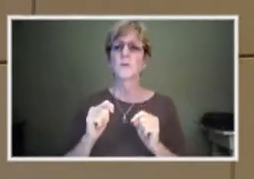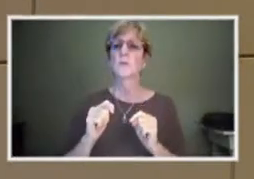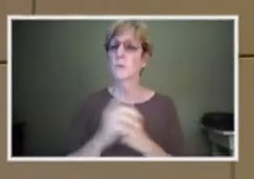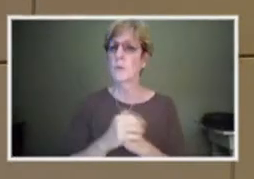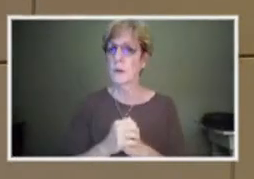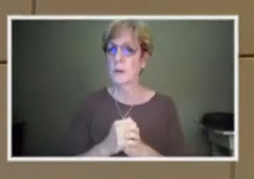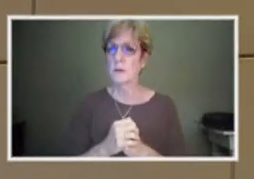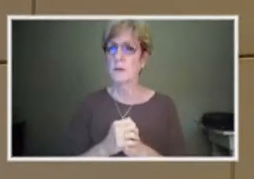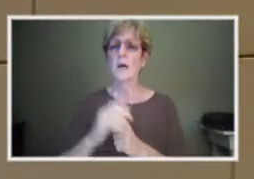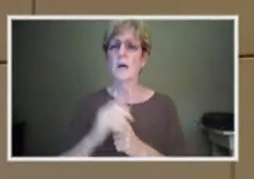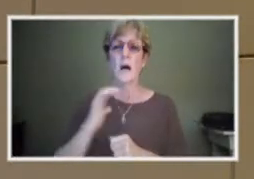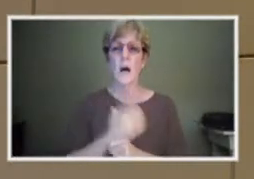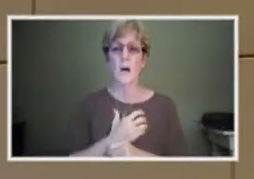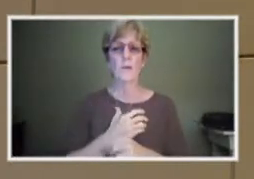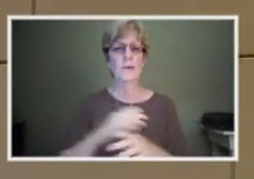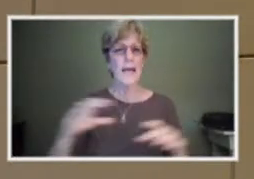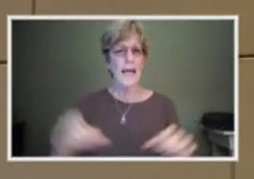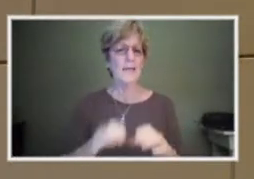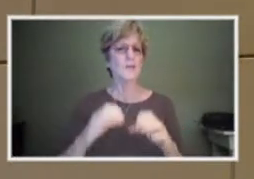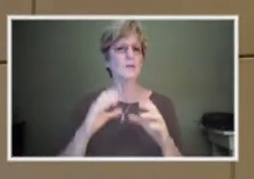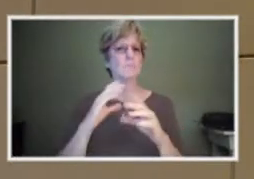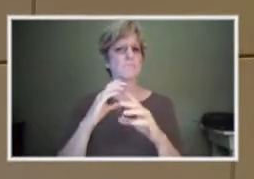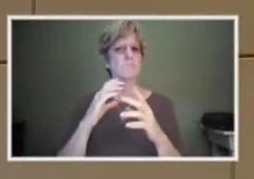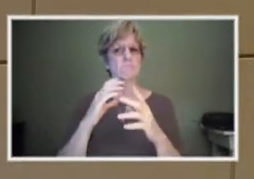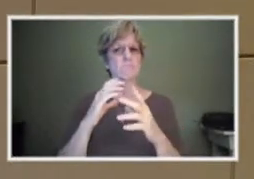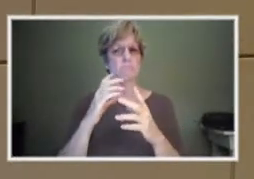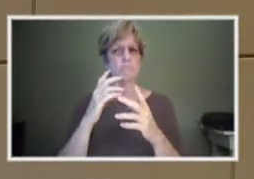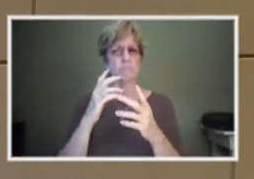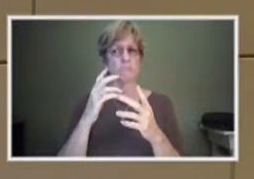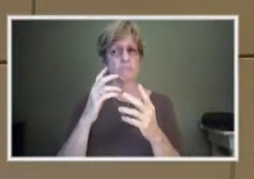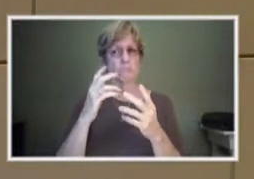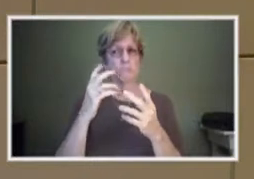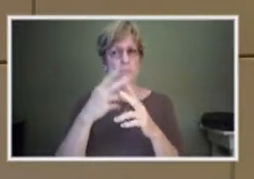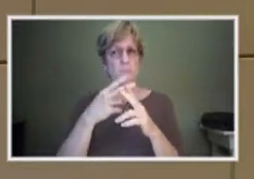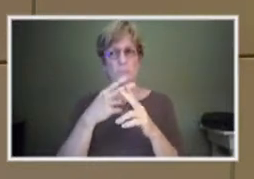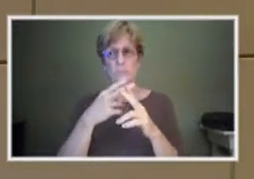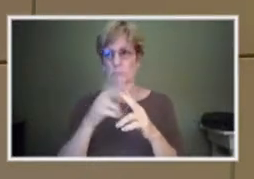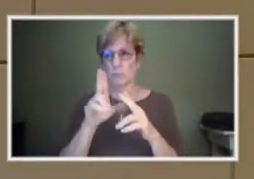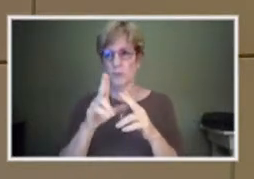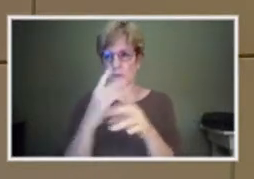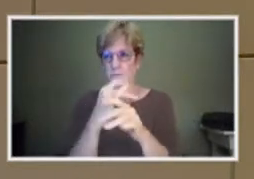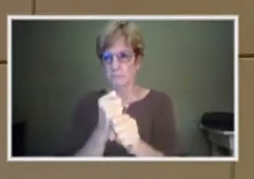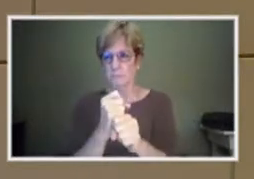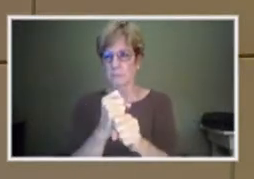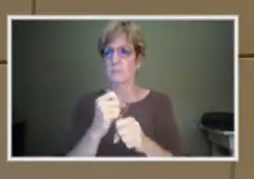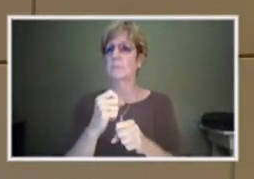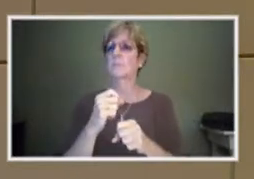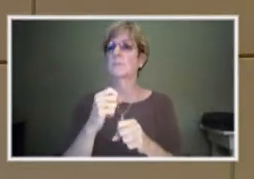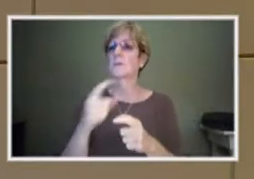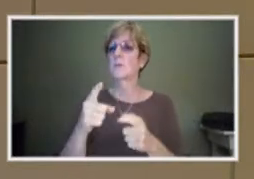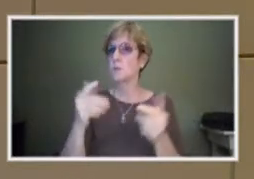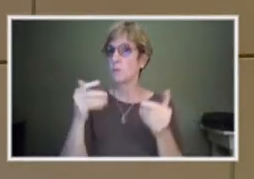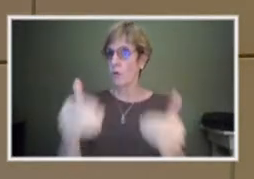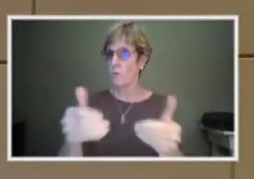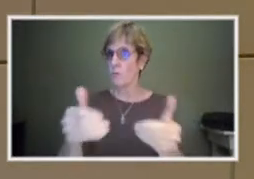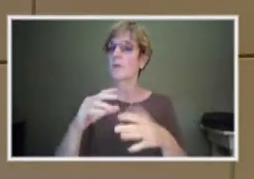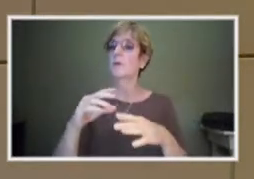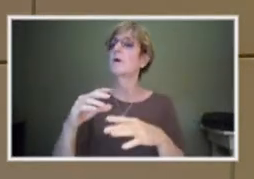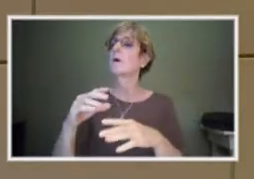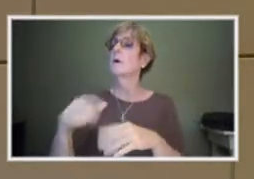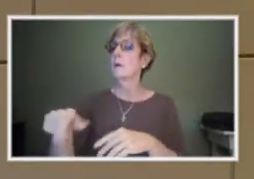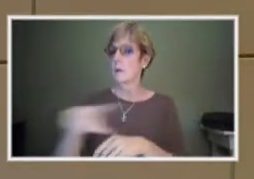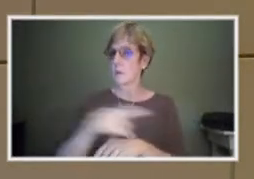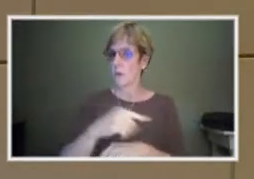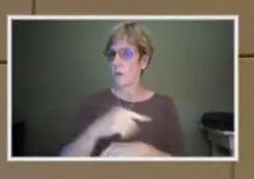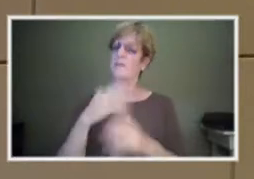our action briefing, trying to have information before you so that as we move forward, the council members I have a